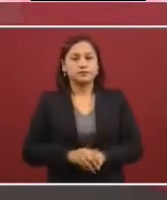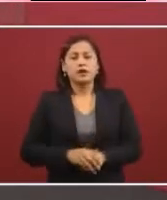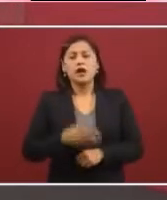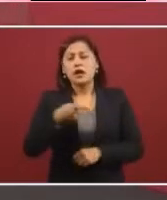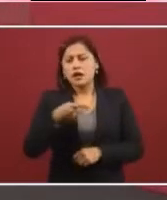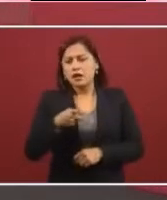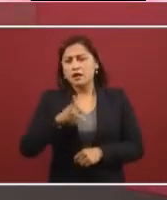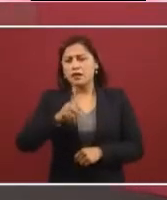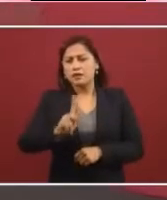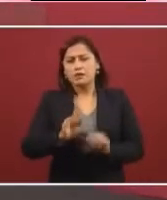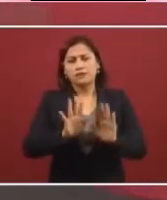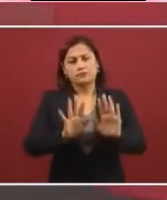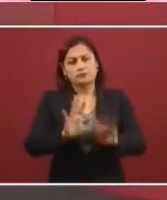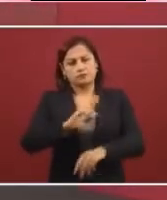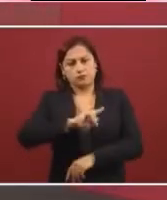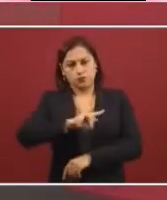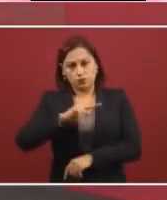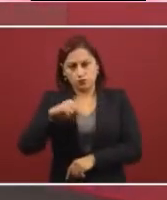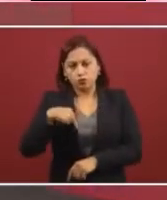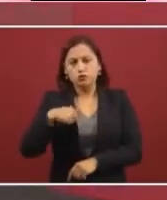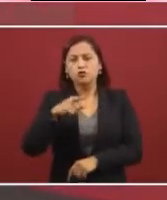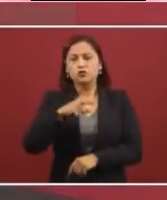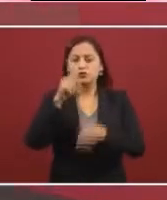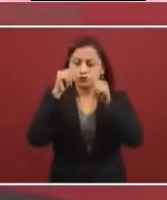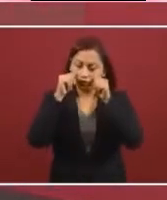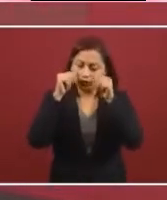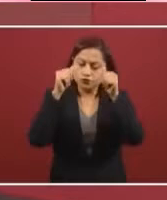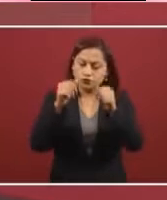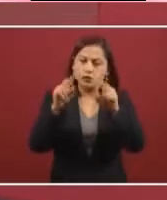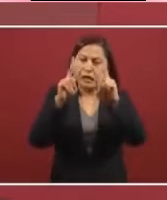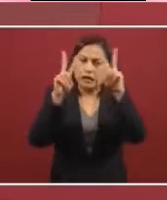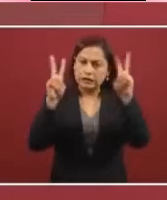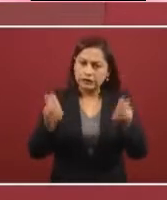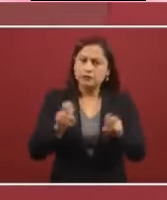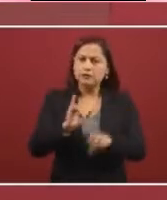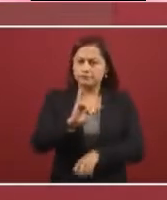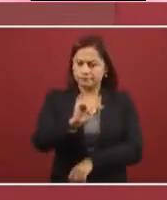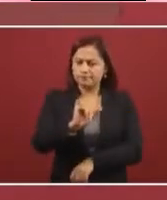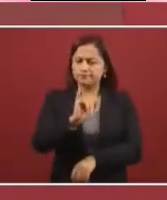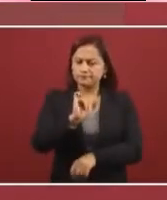we are going to attend to this